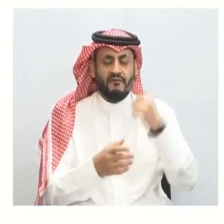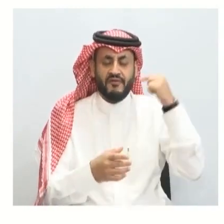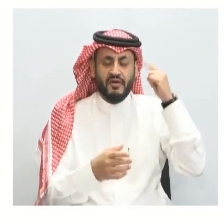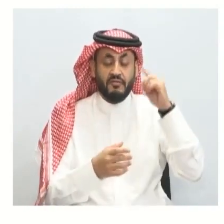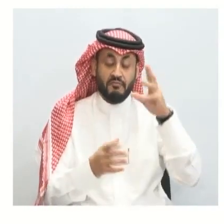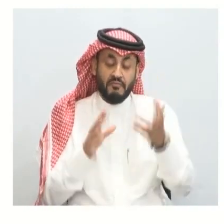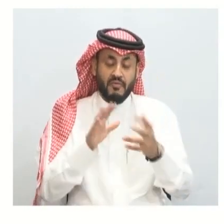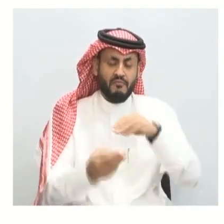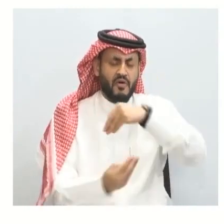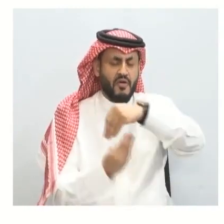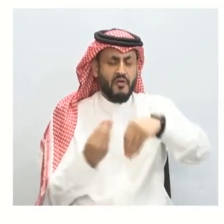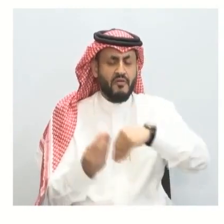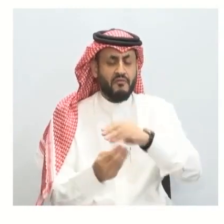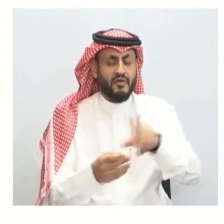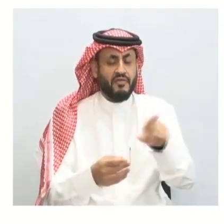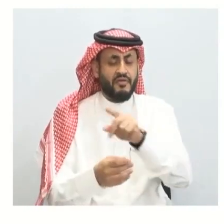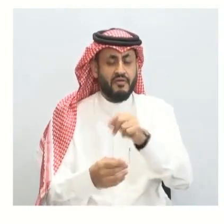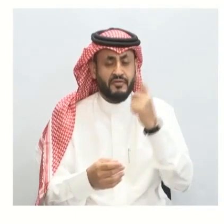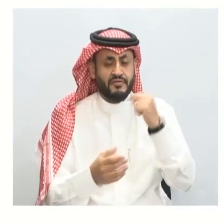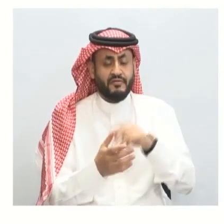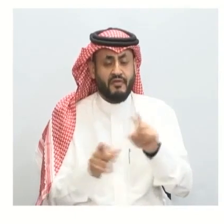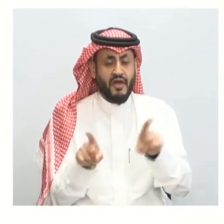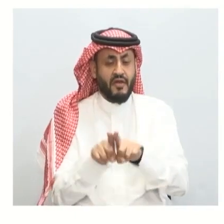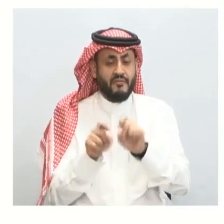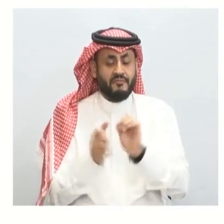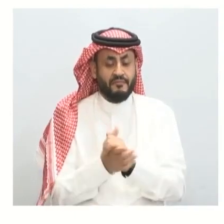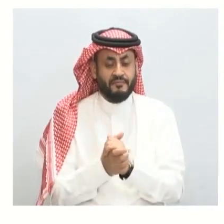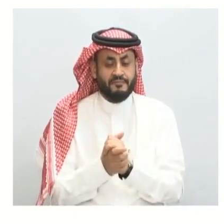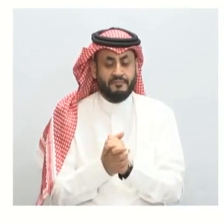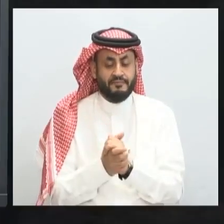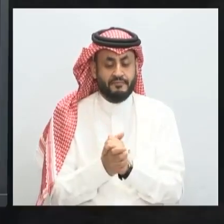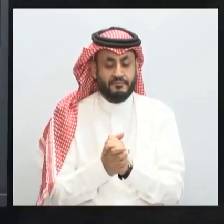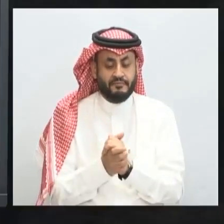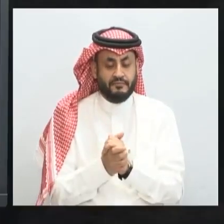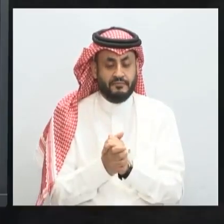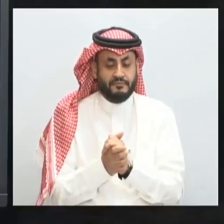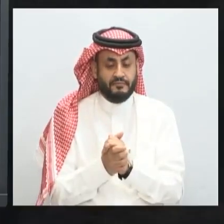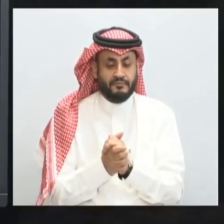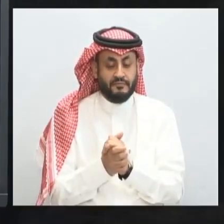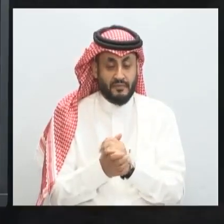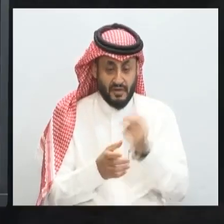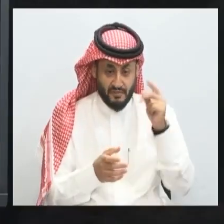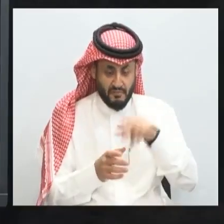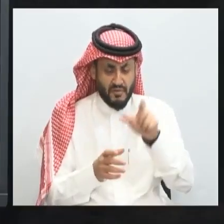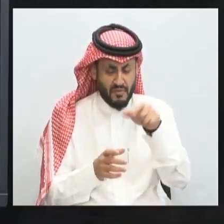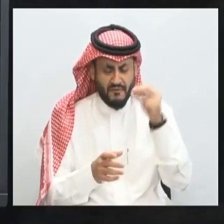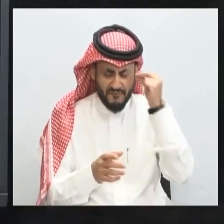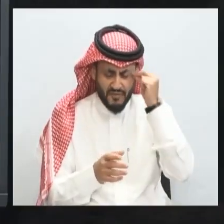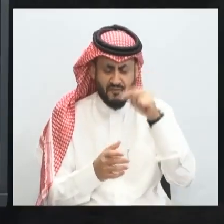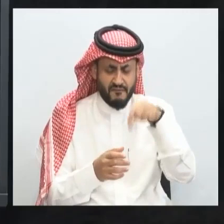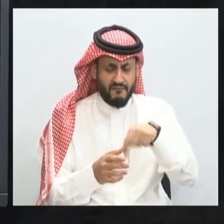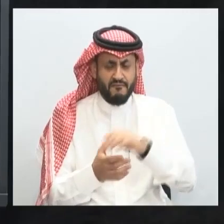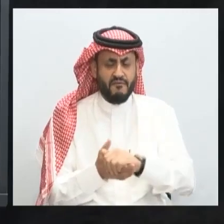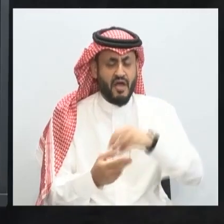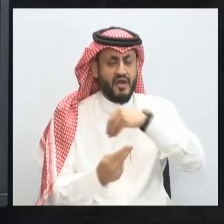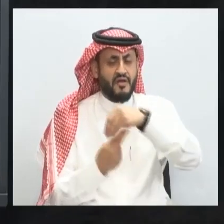alien civilization may be listening to it with you. So we have here some people, they do believe that we have here aliens. We